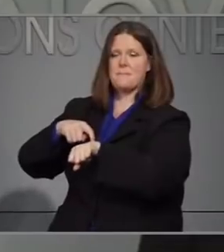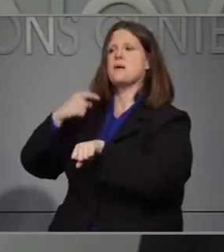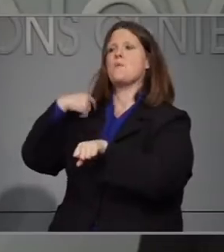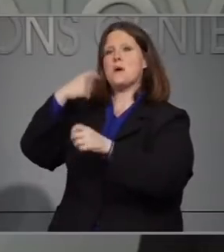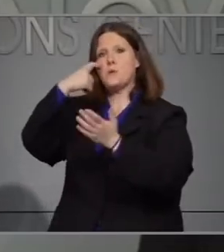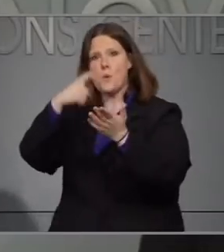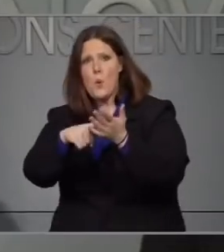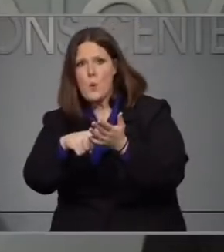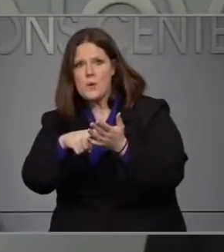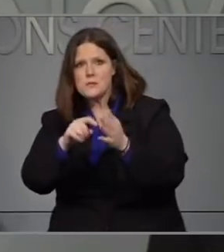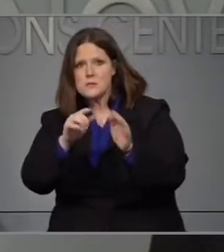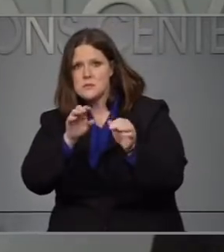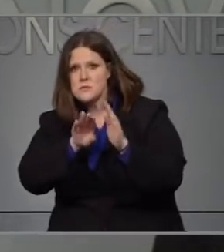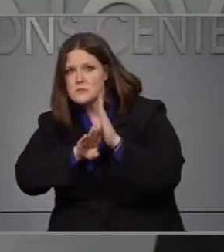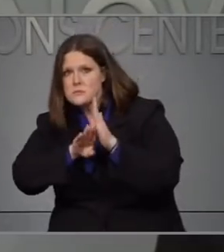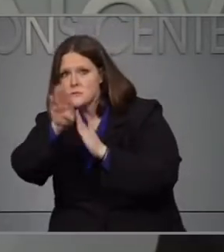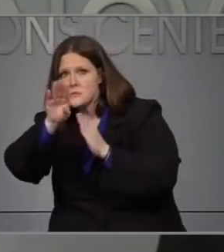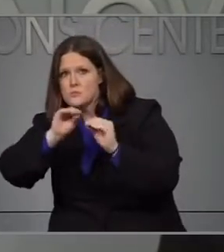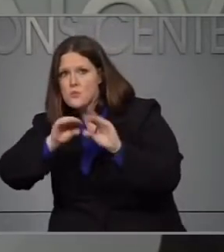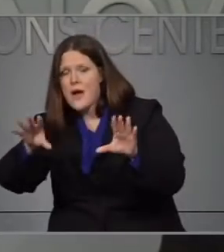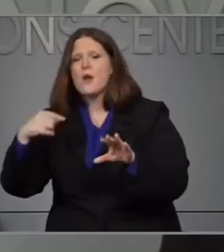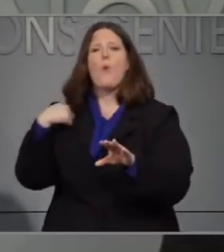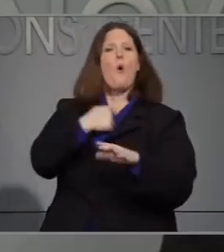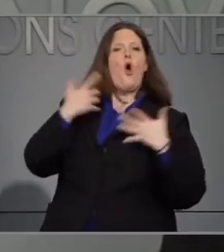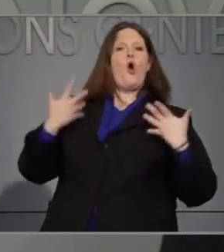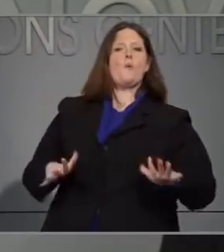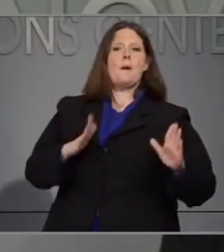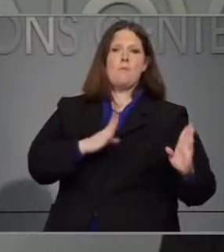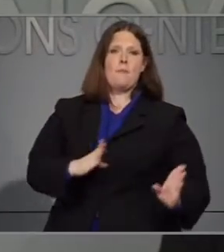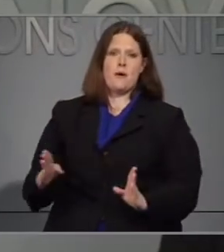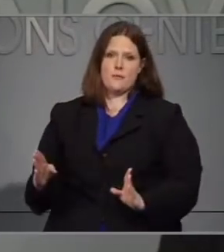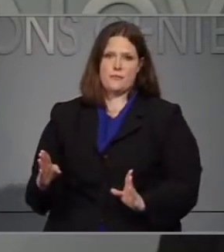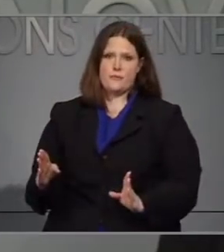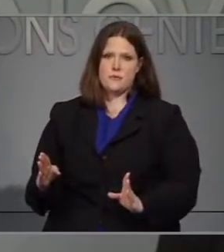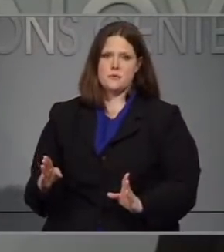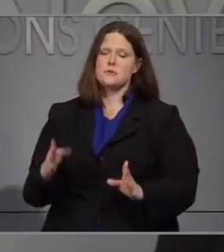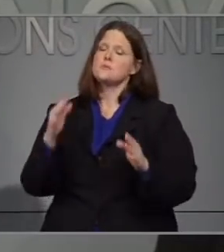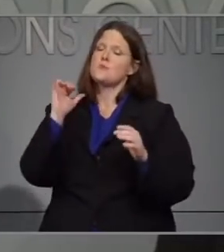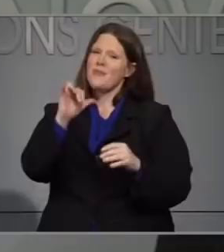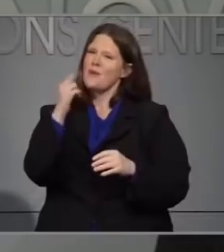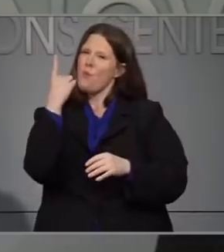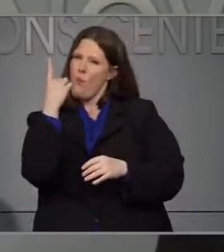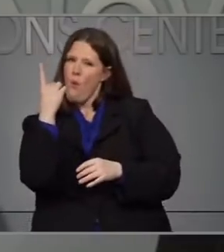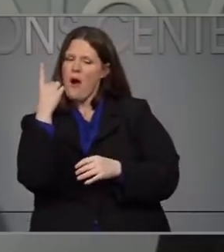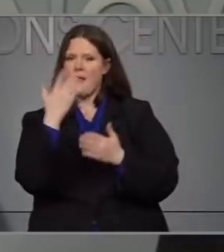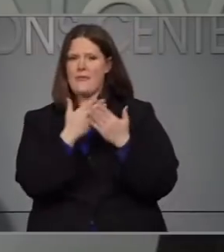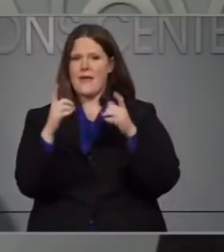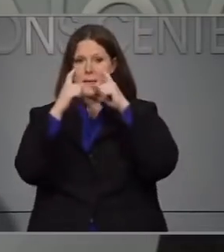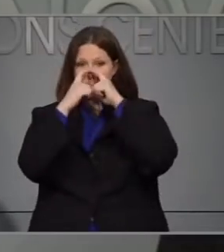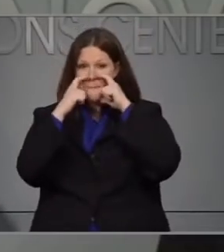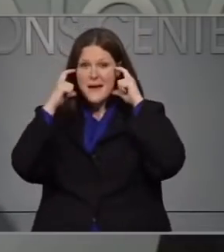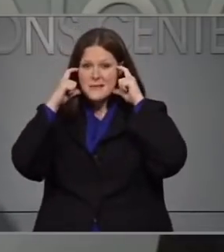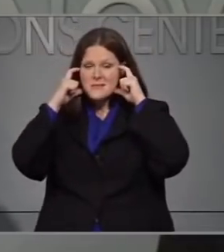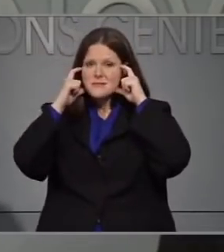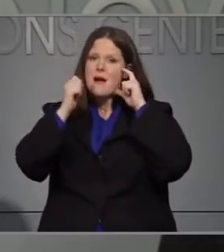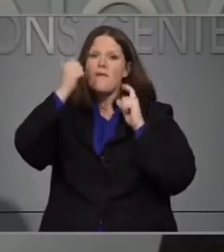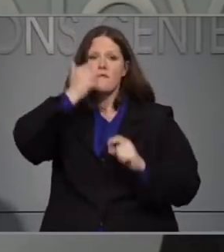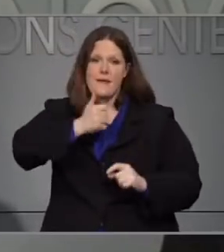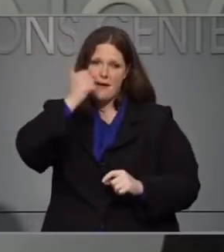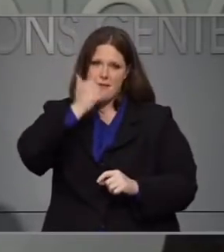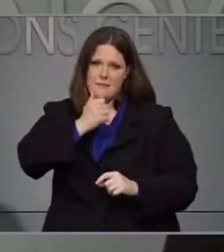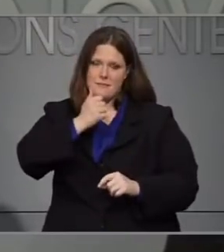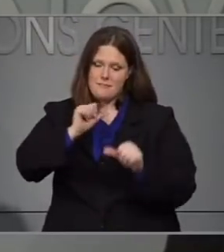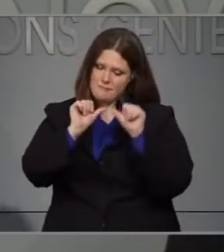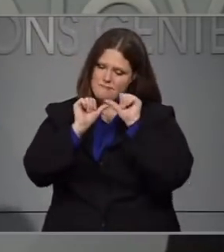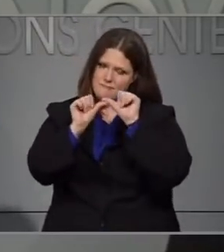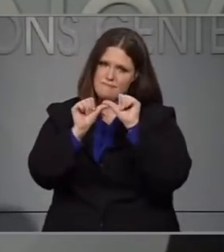spread. So one of the things that we can do together is to think about those face coverings, but to do it all the time, every day. But there are a